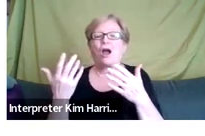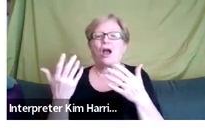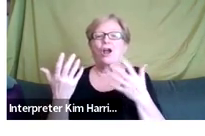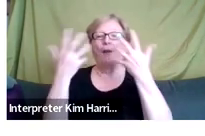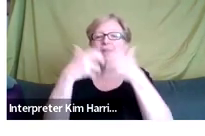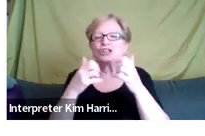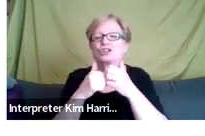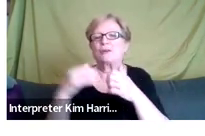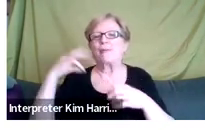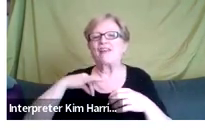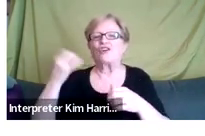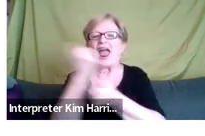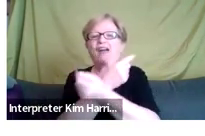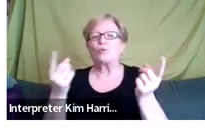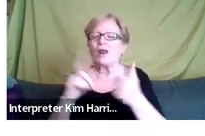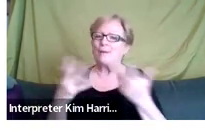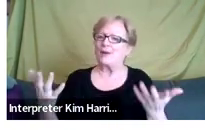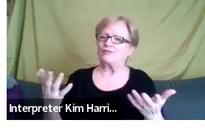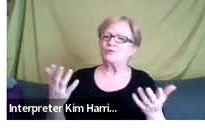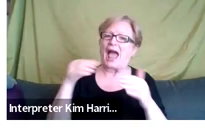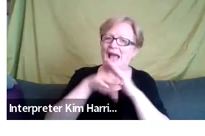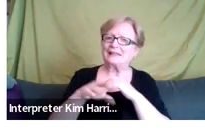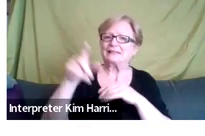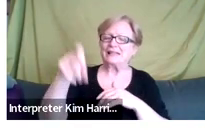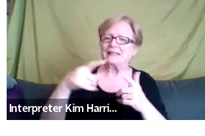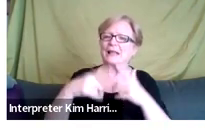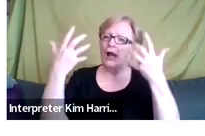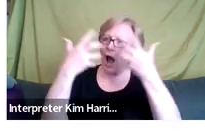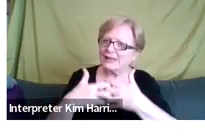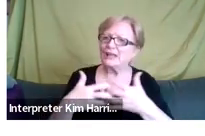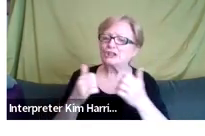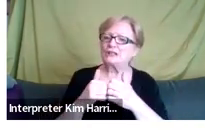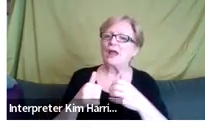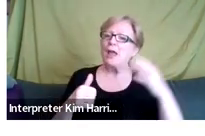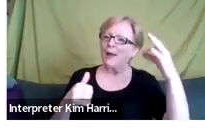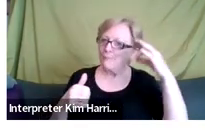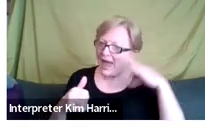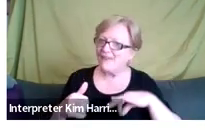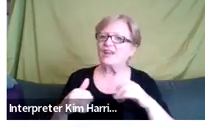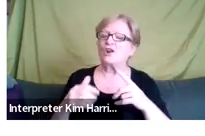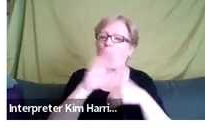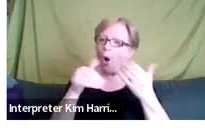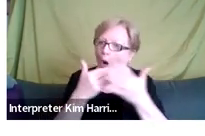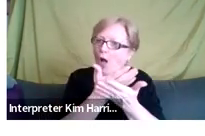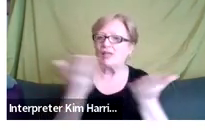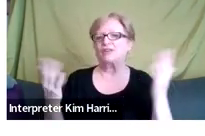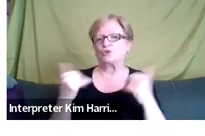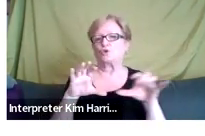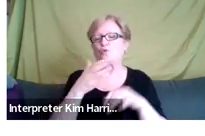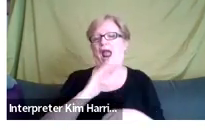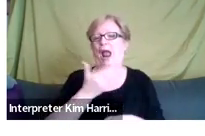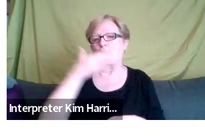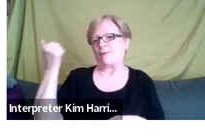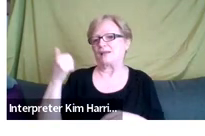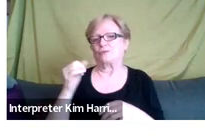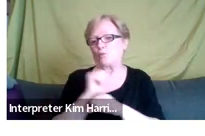not realizing that those access needs and those accommodations allow us to do our best work. It allows us